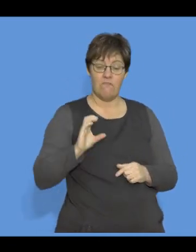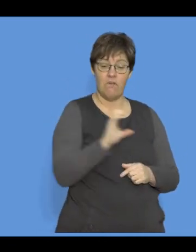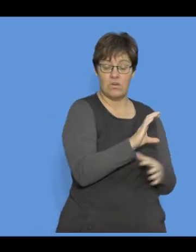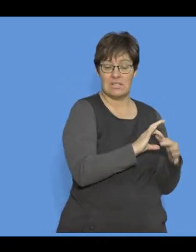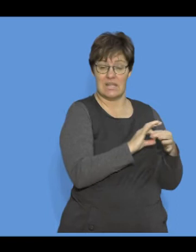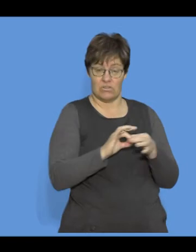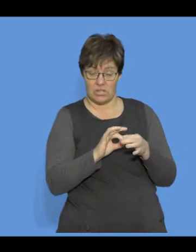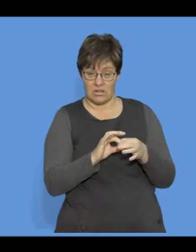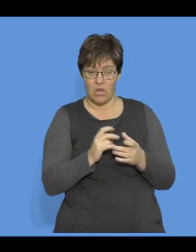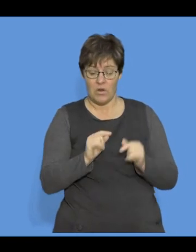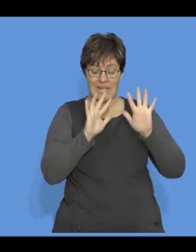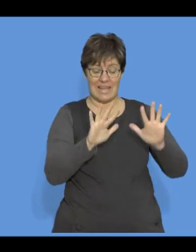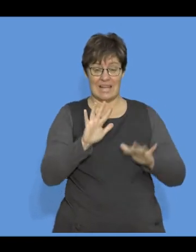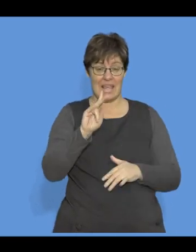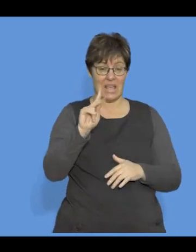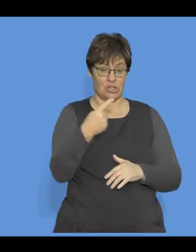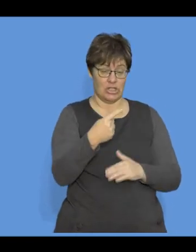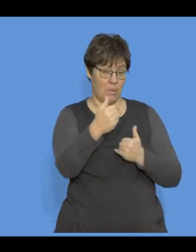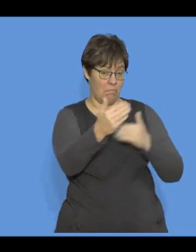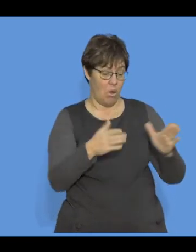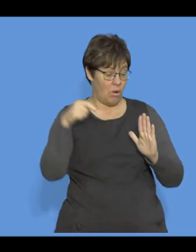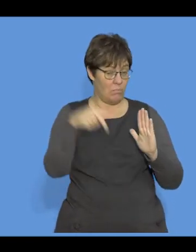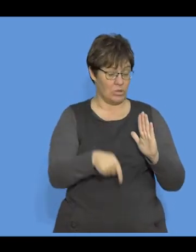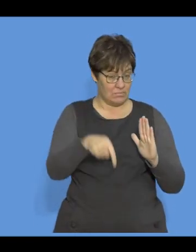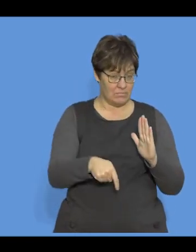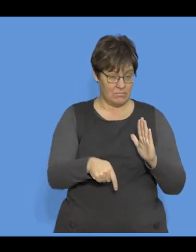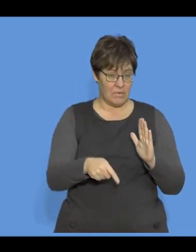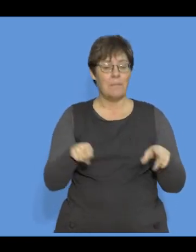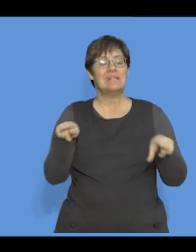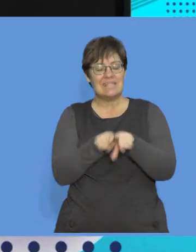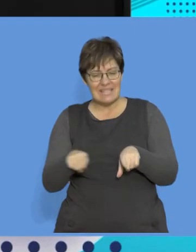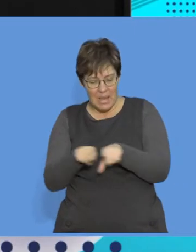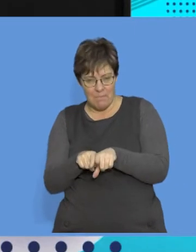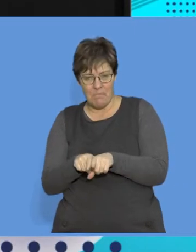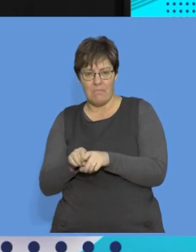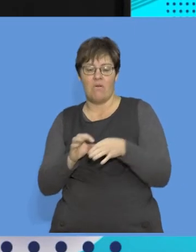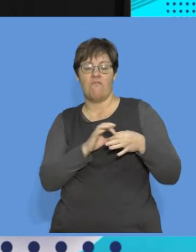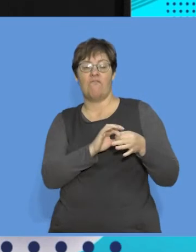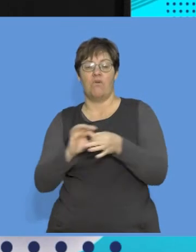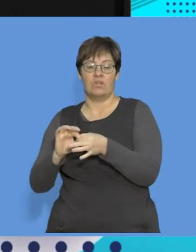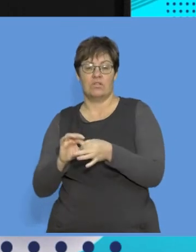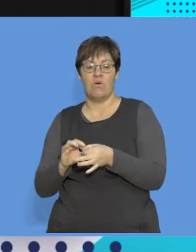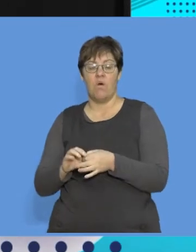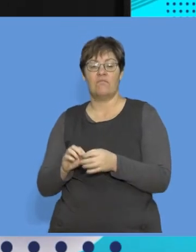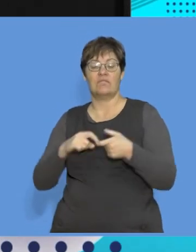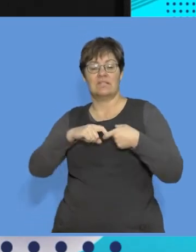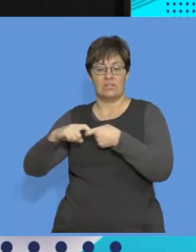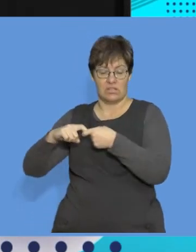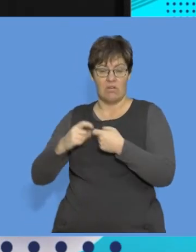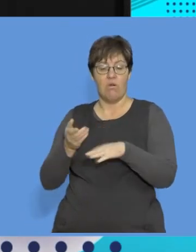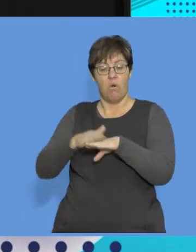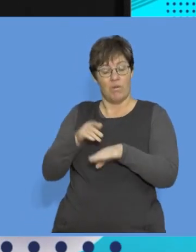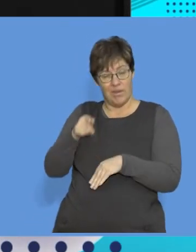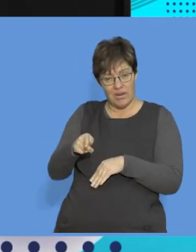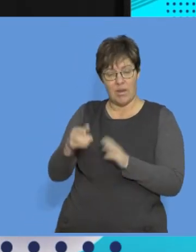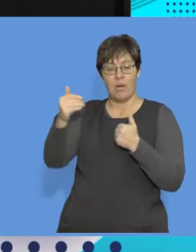the 10 kilogram block at the bottom has to be the same as the force of the tension on the block